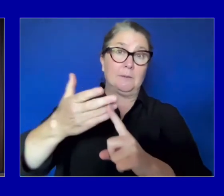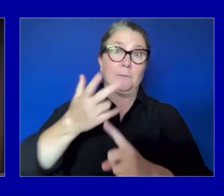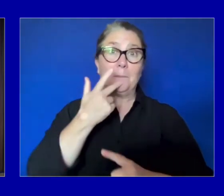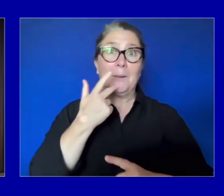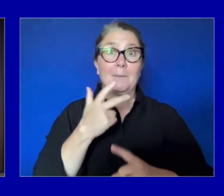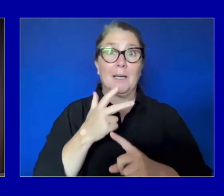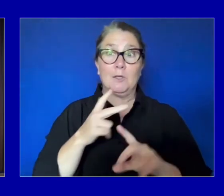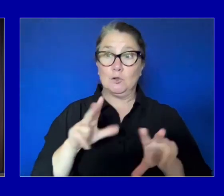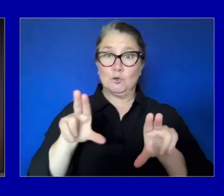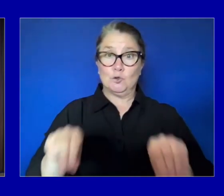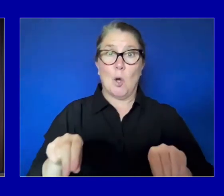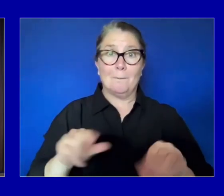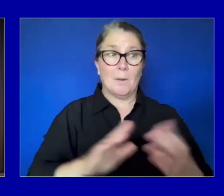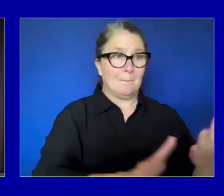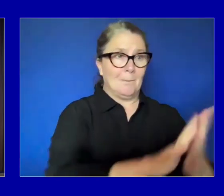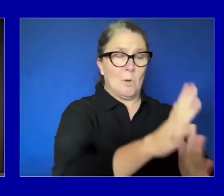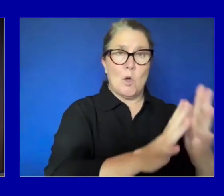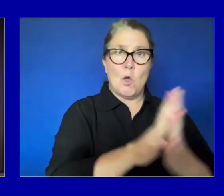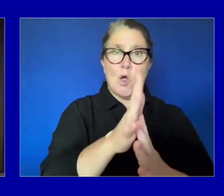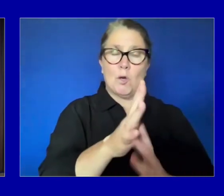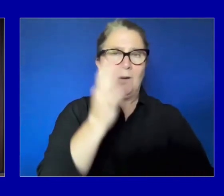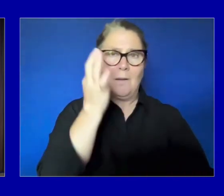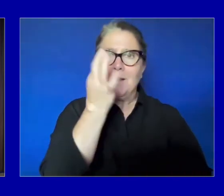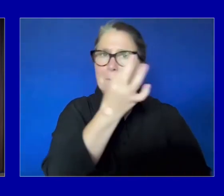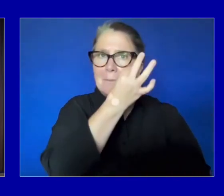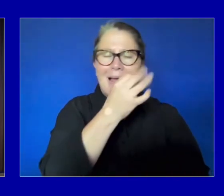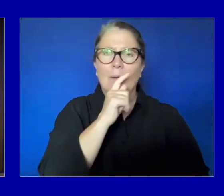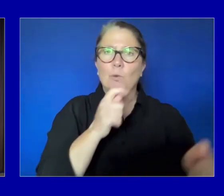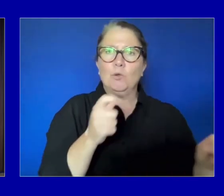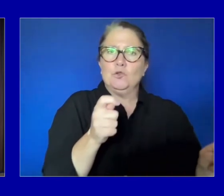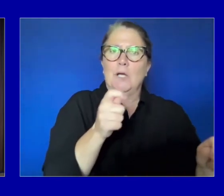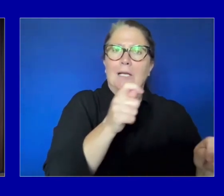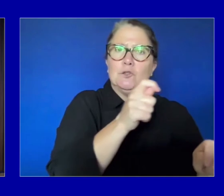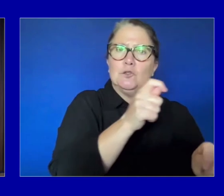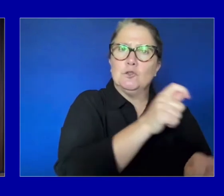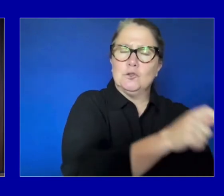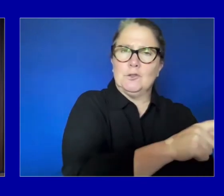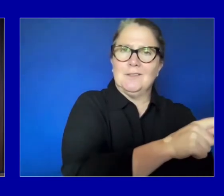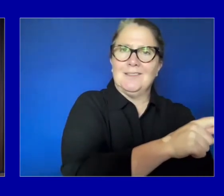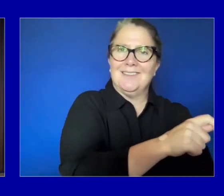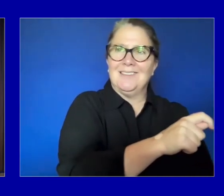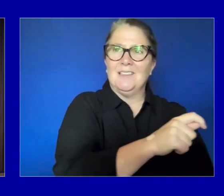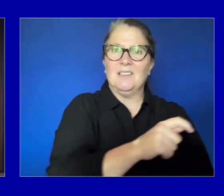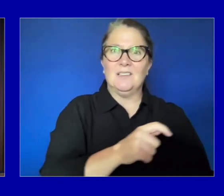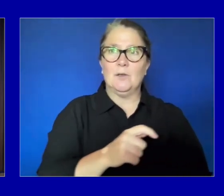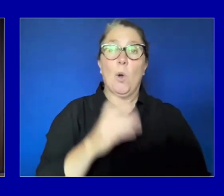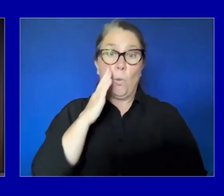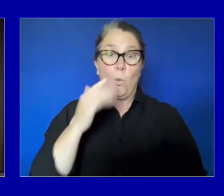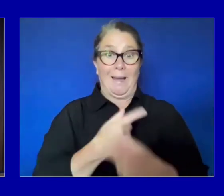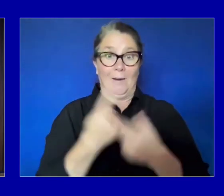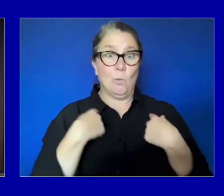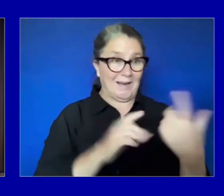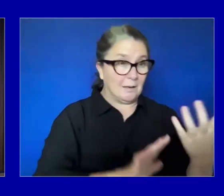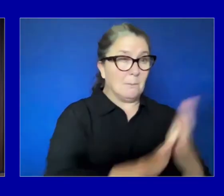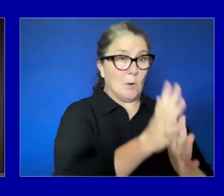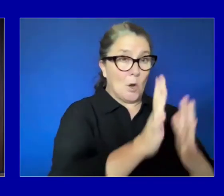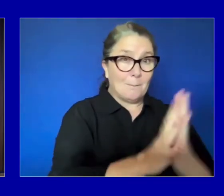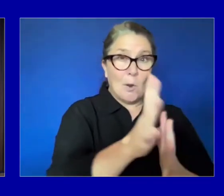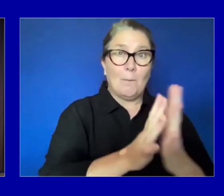They, they change with our use of fire and, um, flax lily in particular.